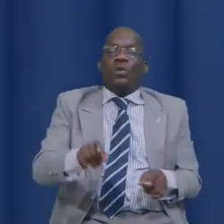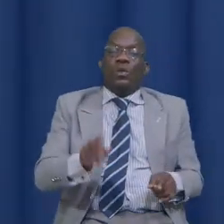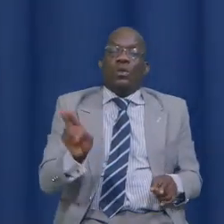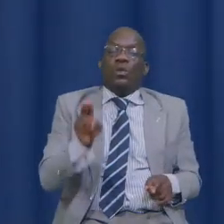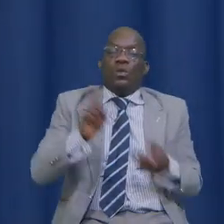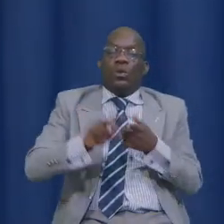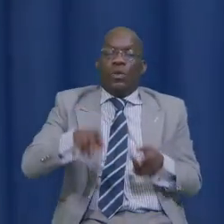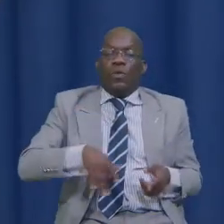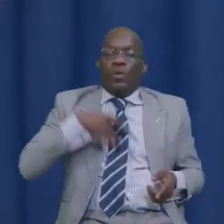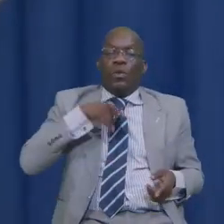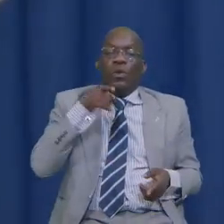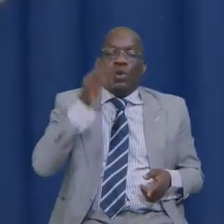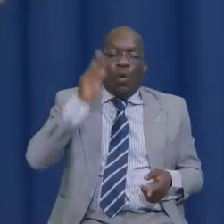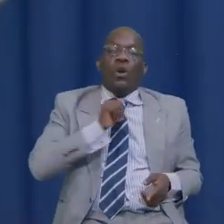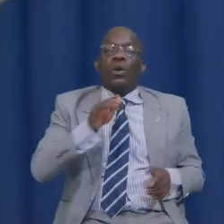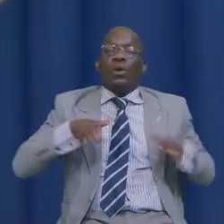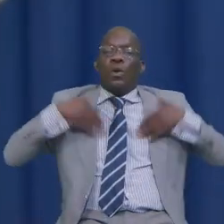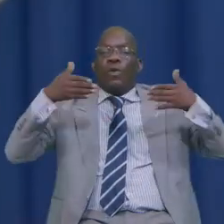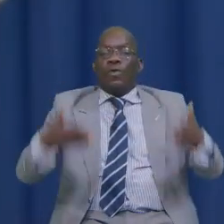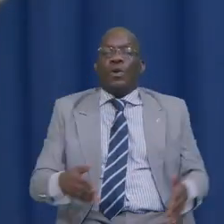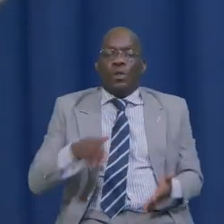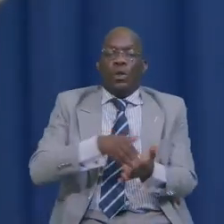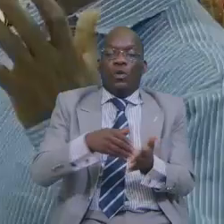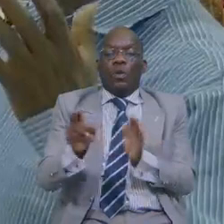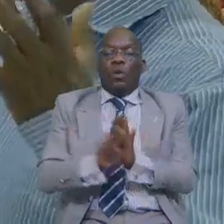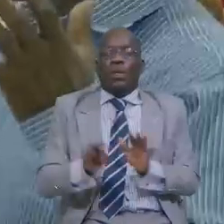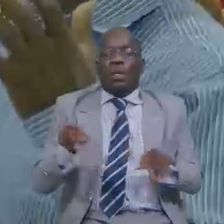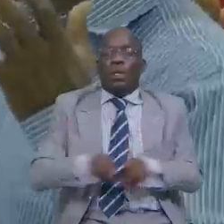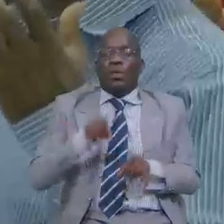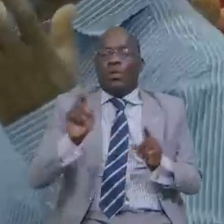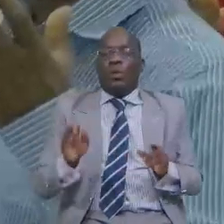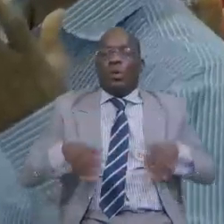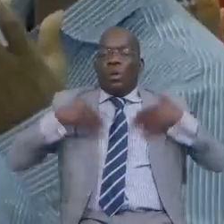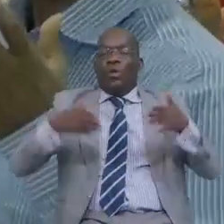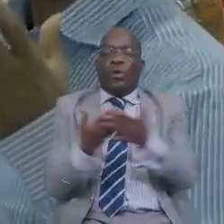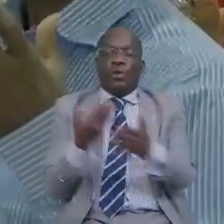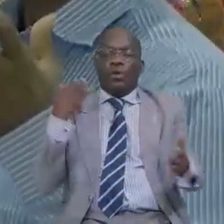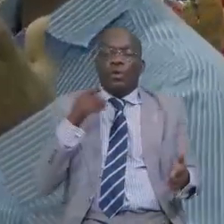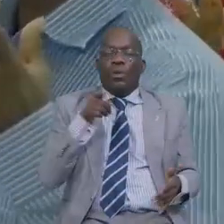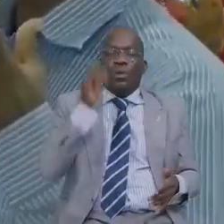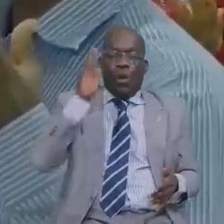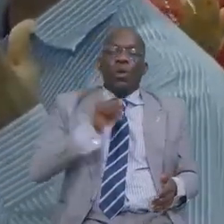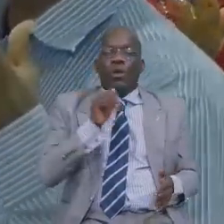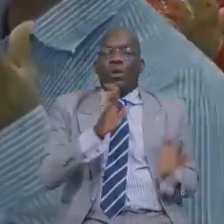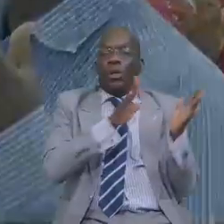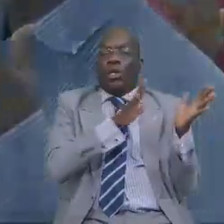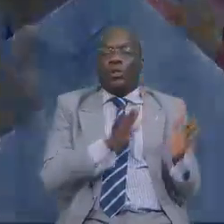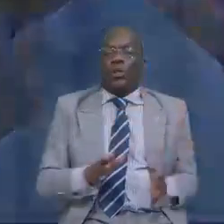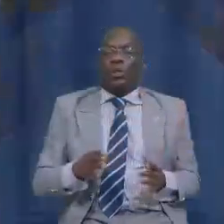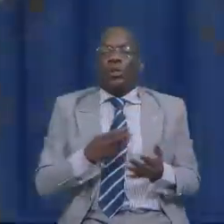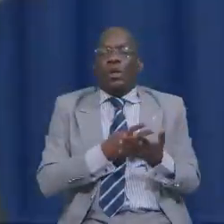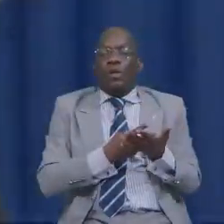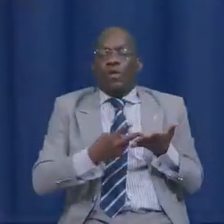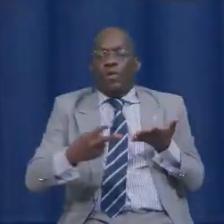not confess weakness like you used to confess. You will not expect failure like